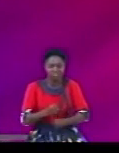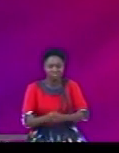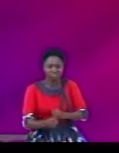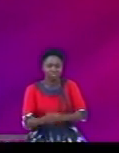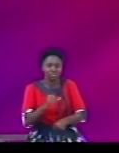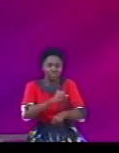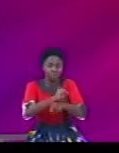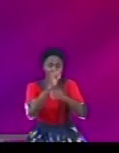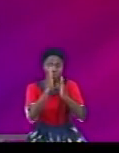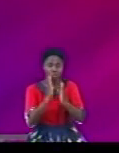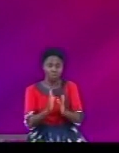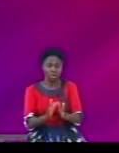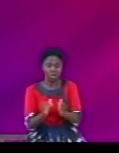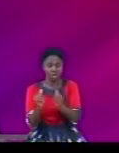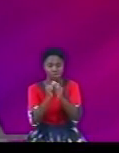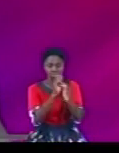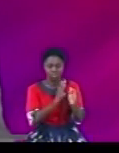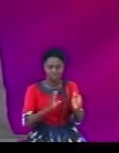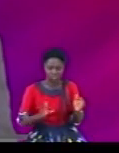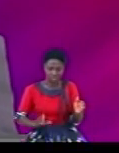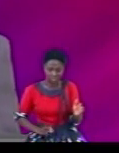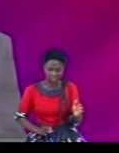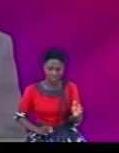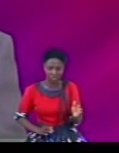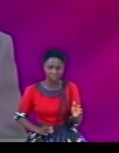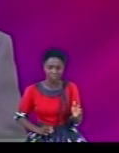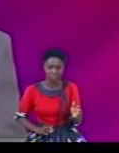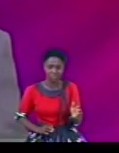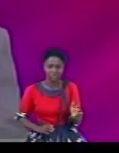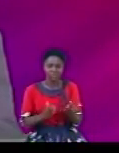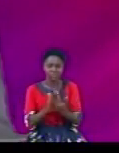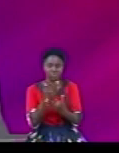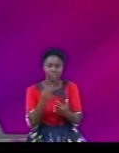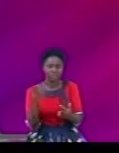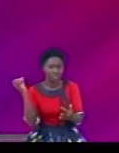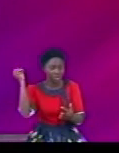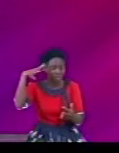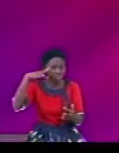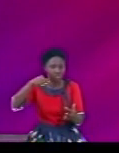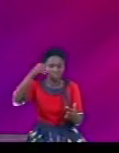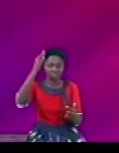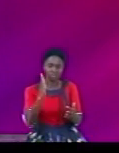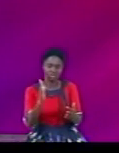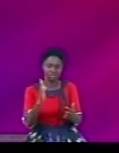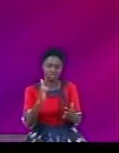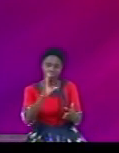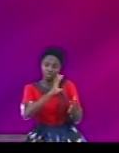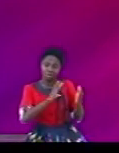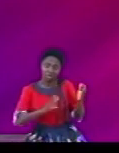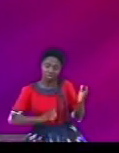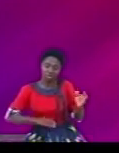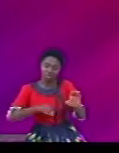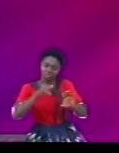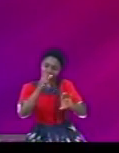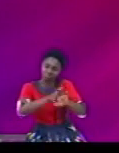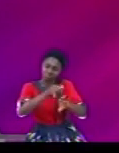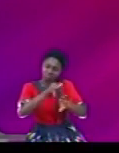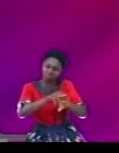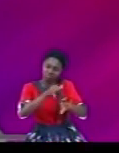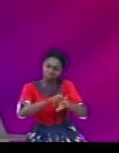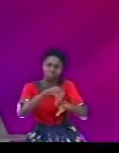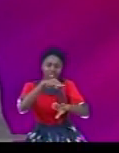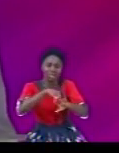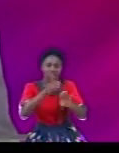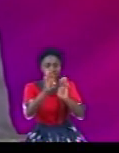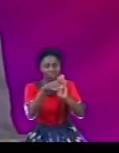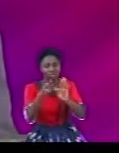awakening people to the grace of God. Christ is knocking at the door of your heart. Let him